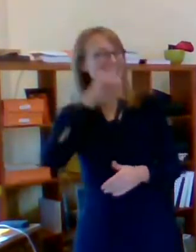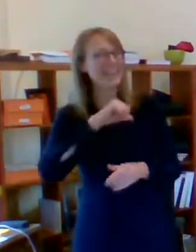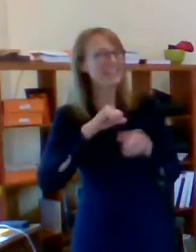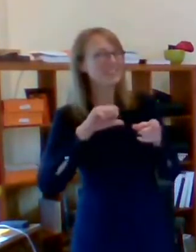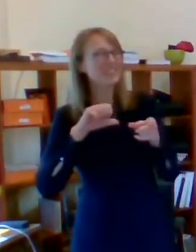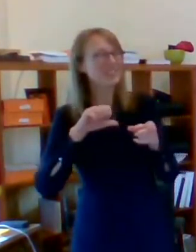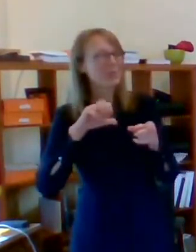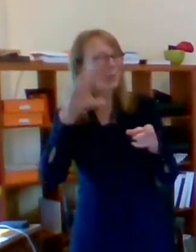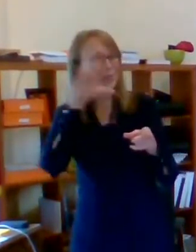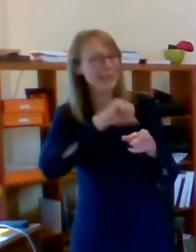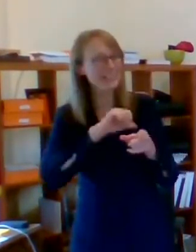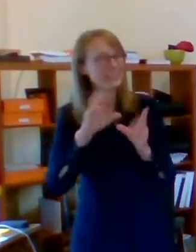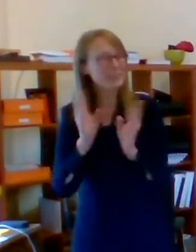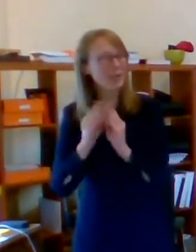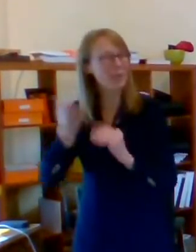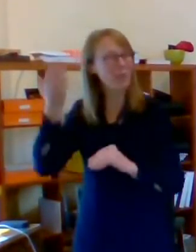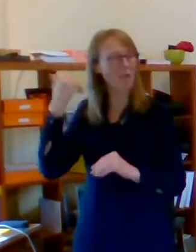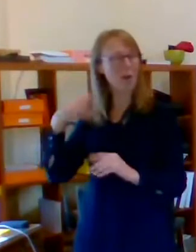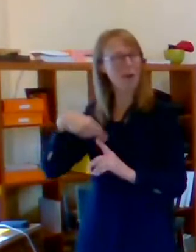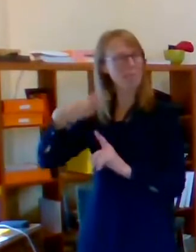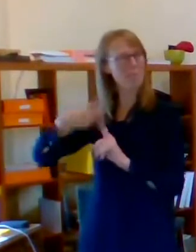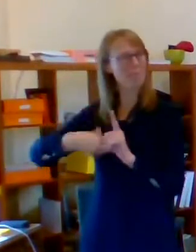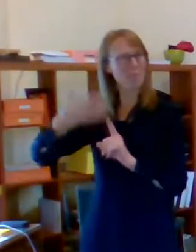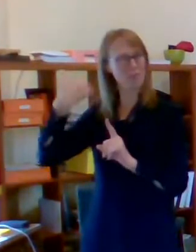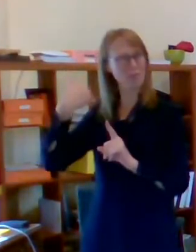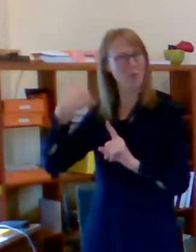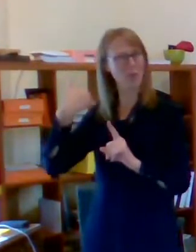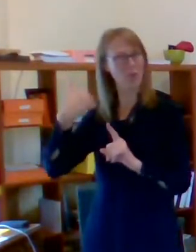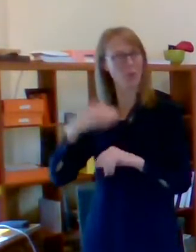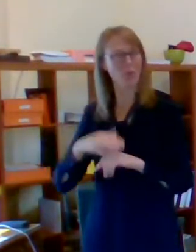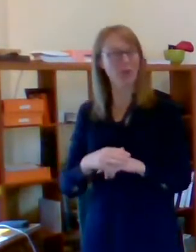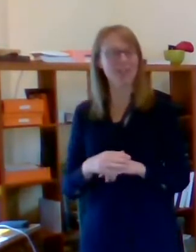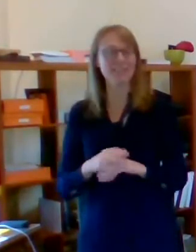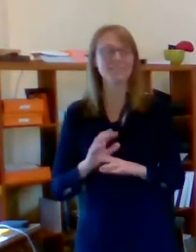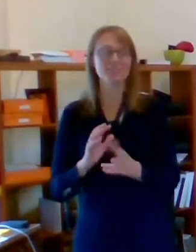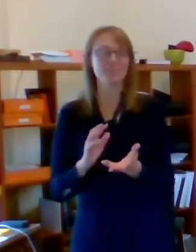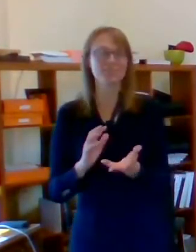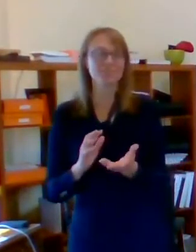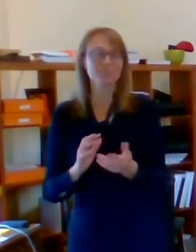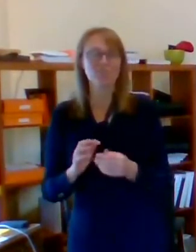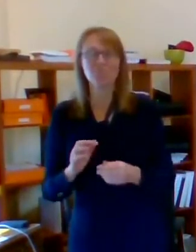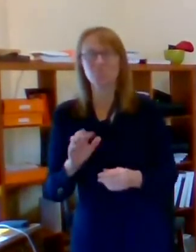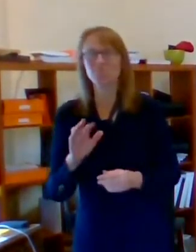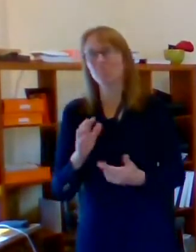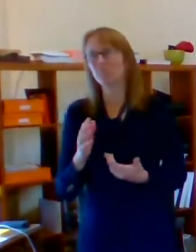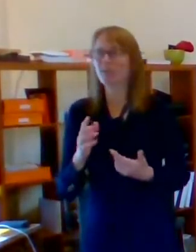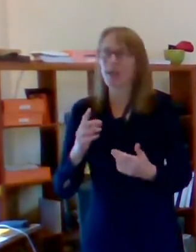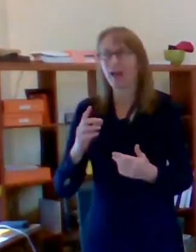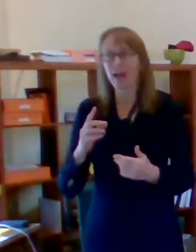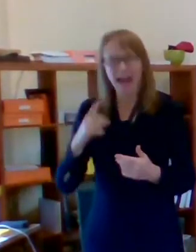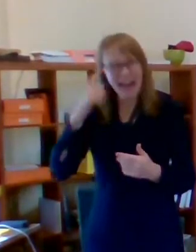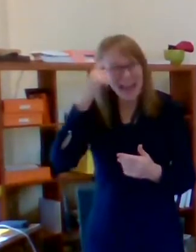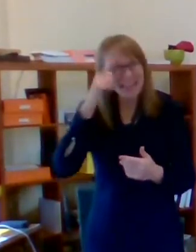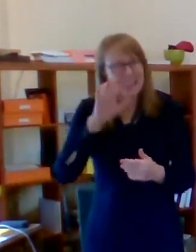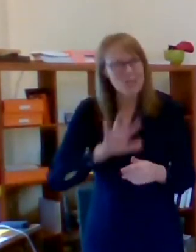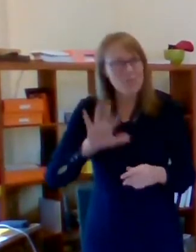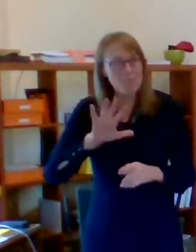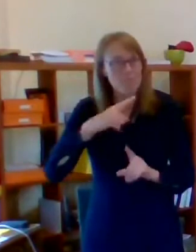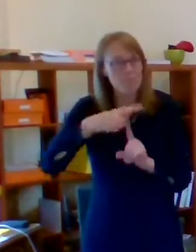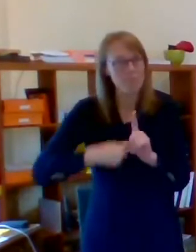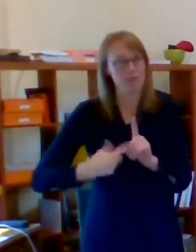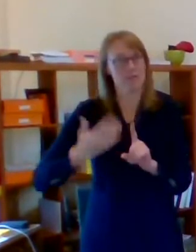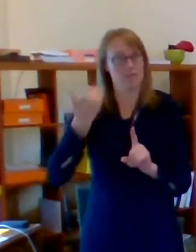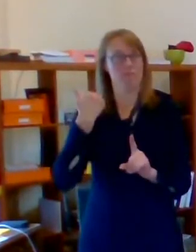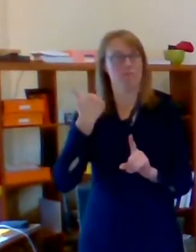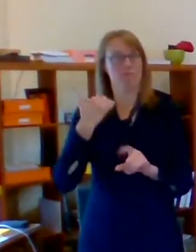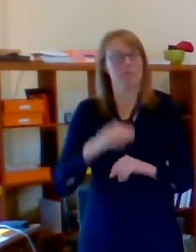ago? So we, probably a month ago, maybe a little longer by now,